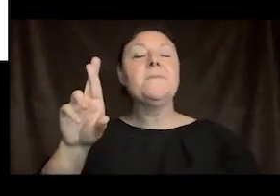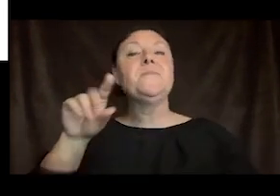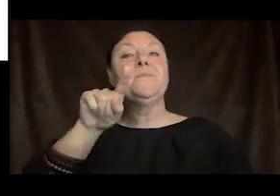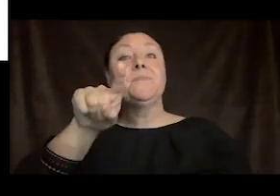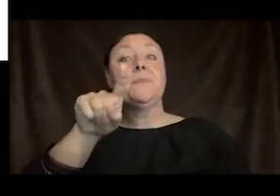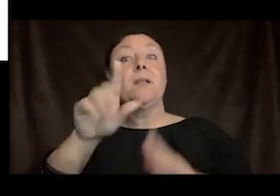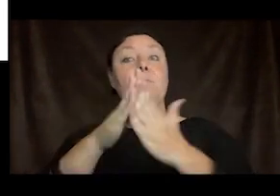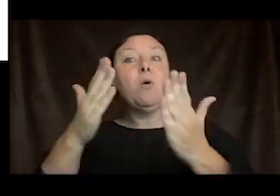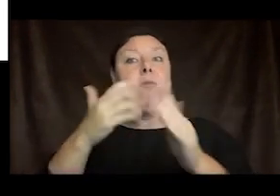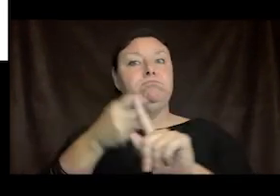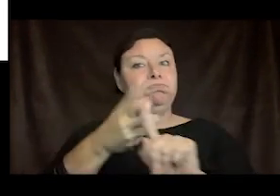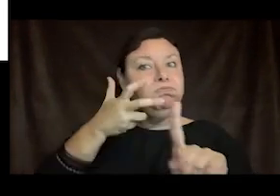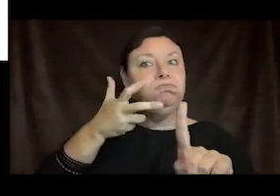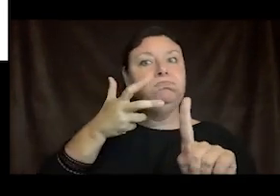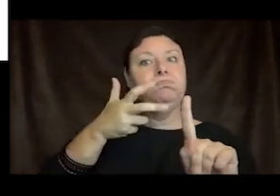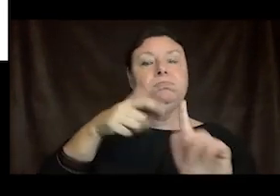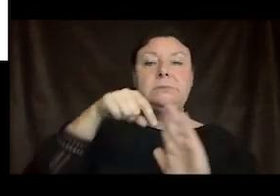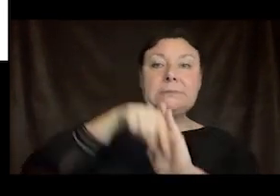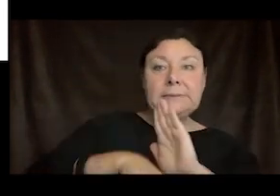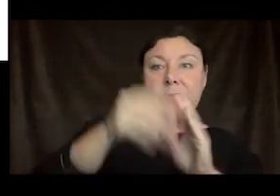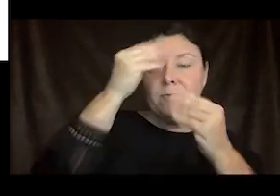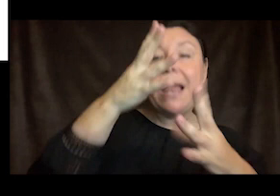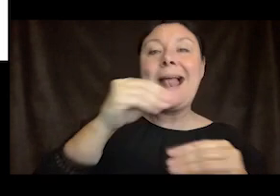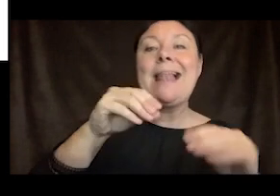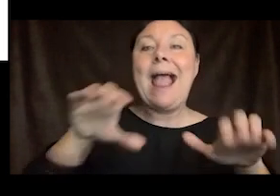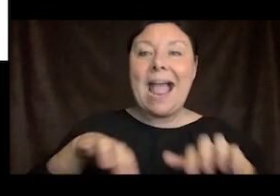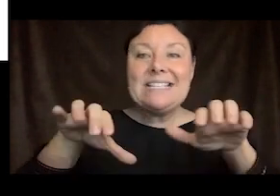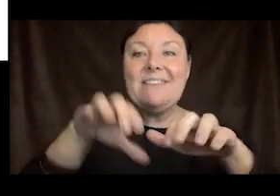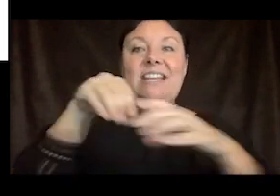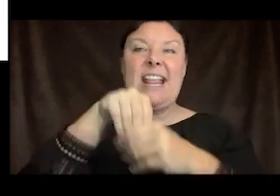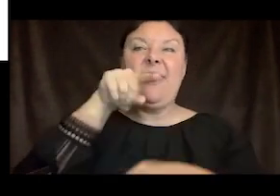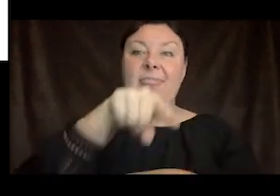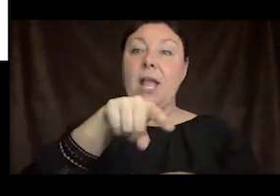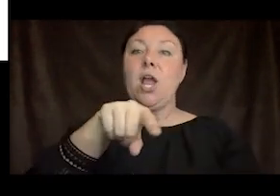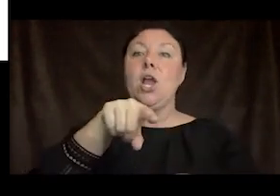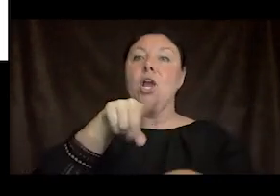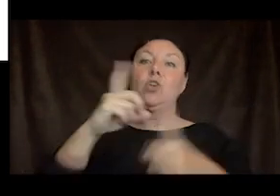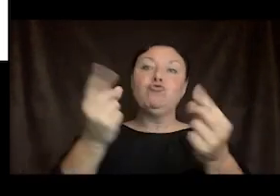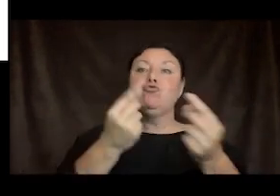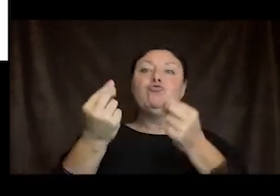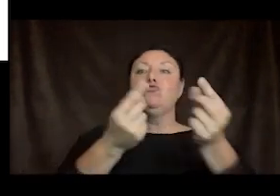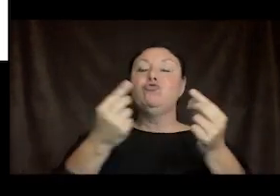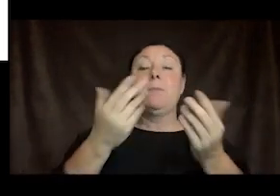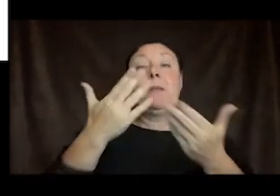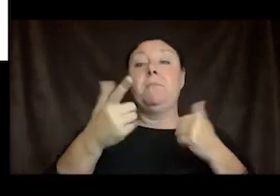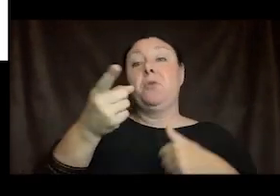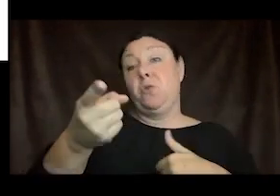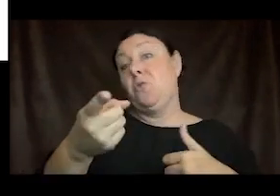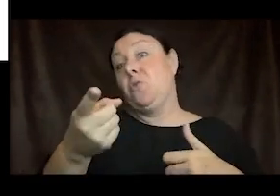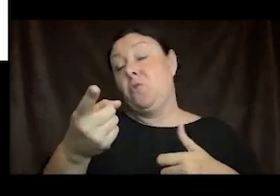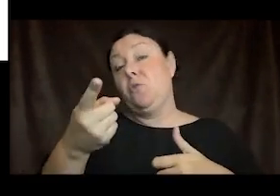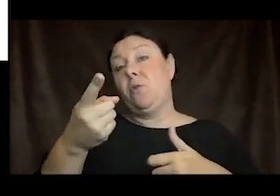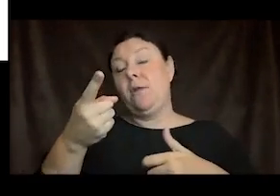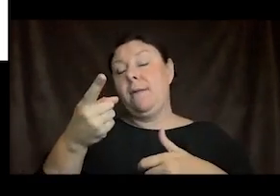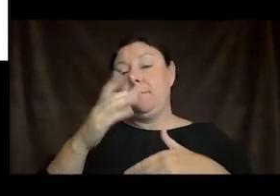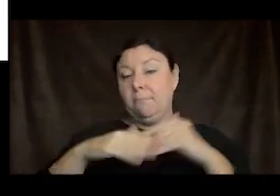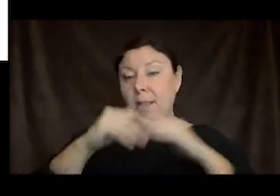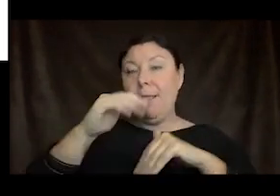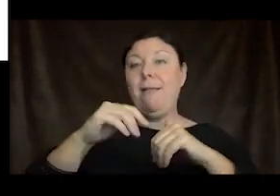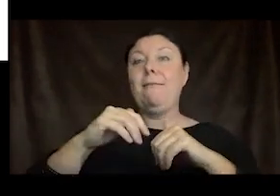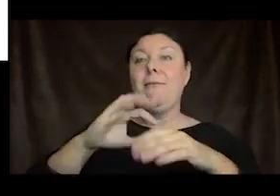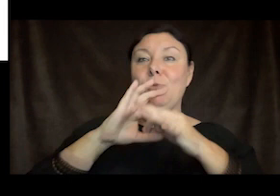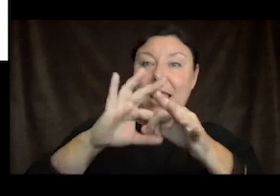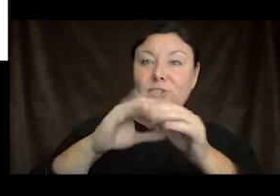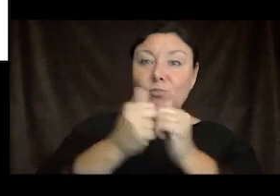of information and also some activities and the kinds of things that you might be able to, once you build that foundation of